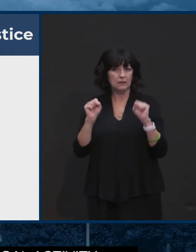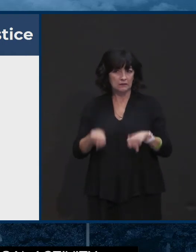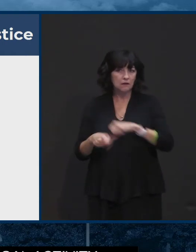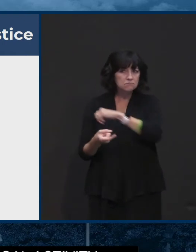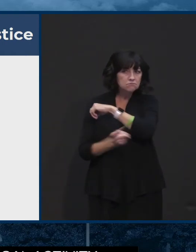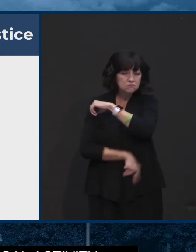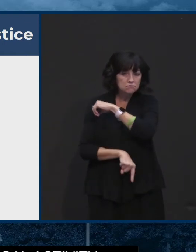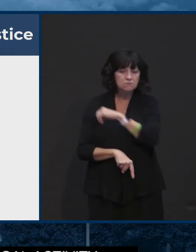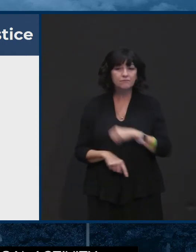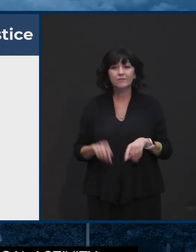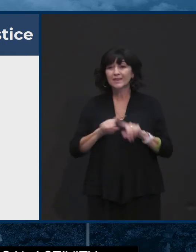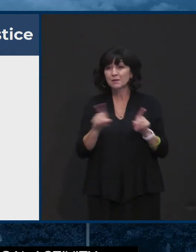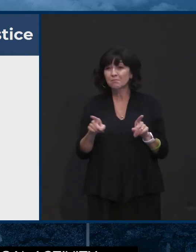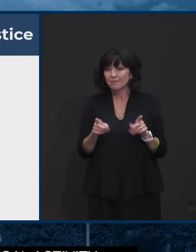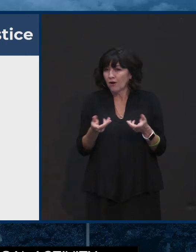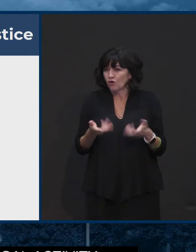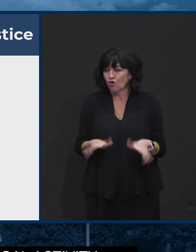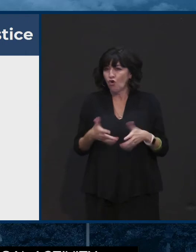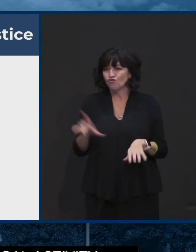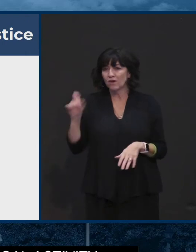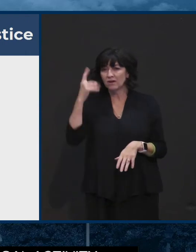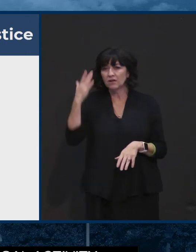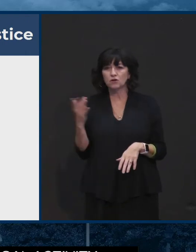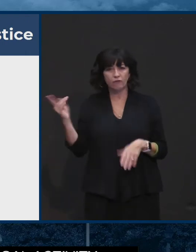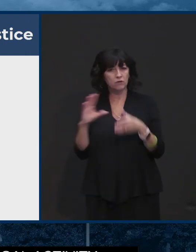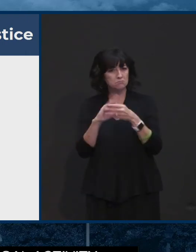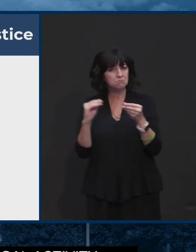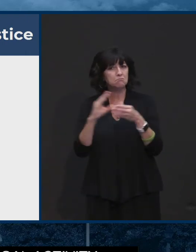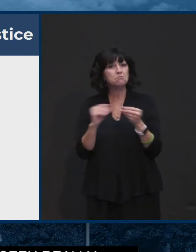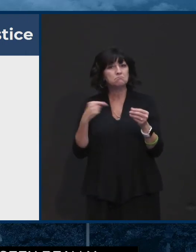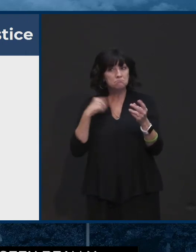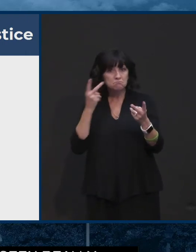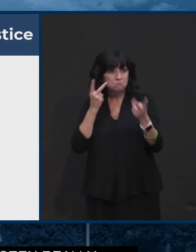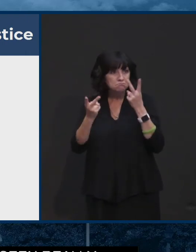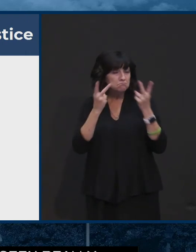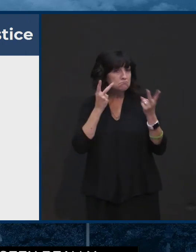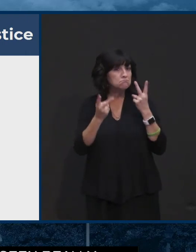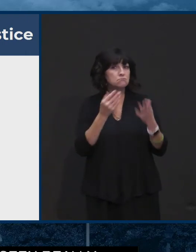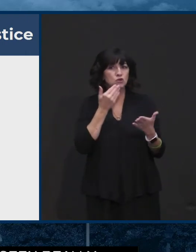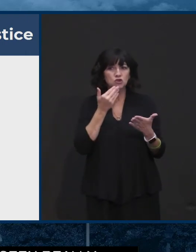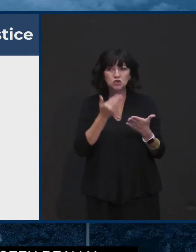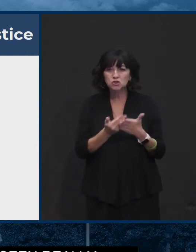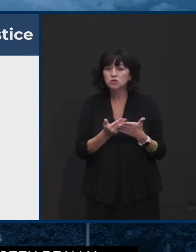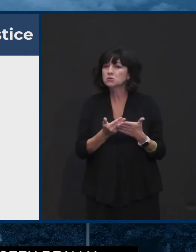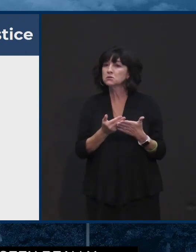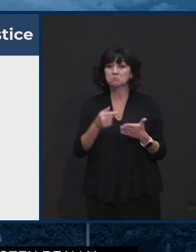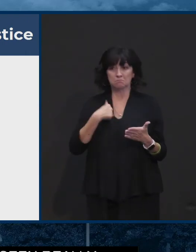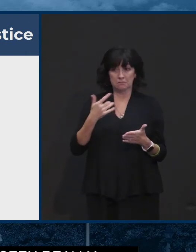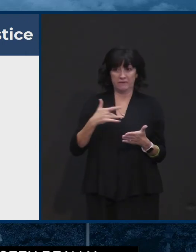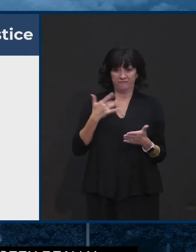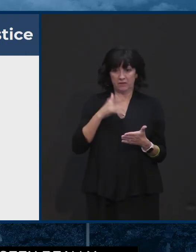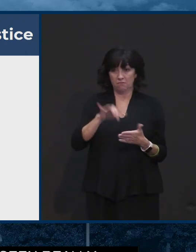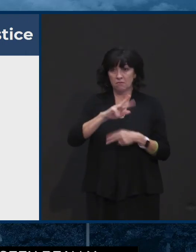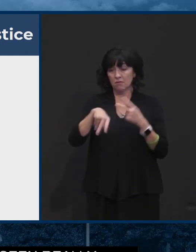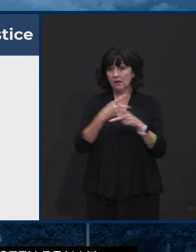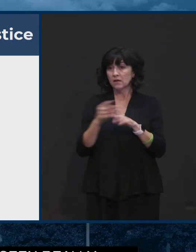lines, we have seen peaceful polling places, and have no reason to believe that that activity is taking place here.